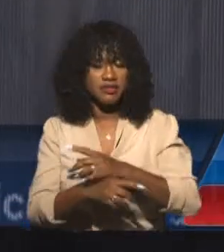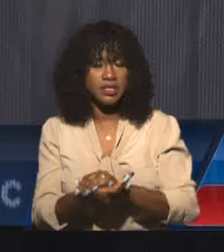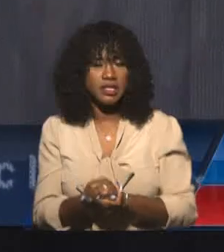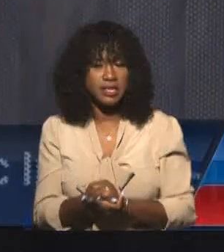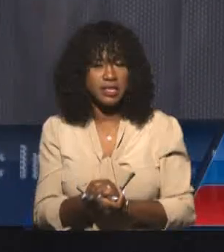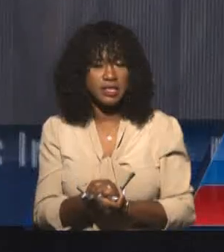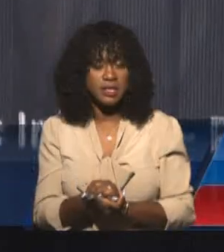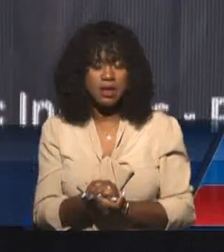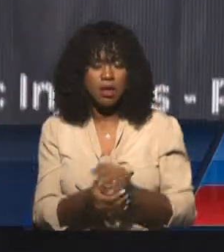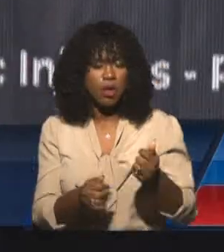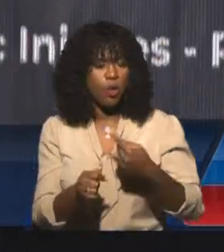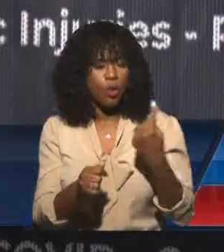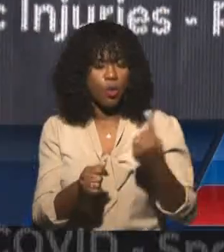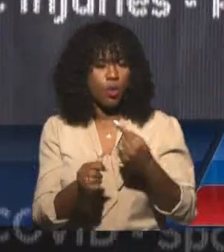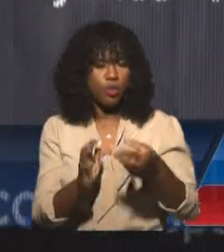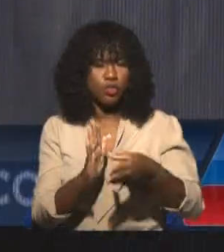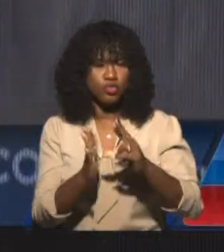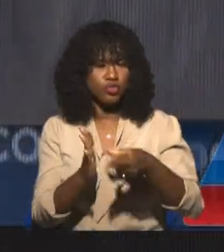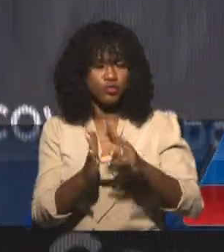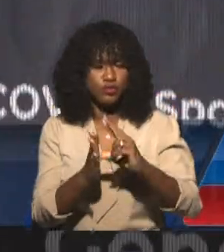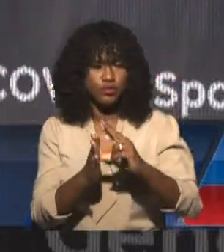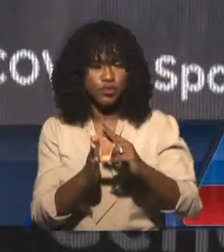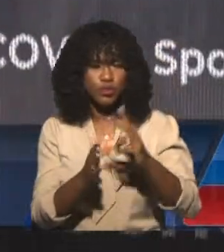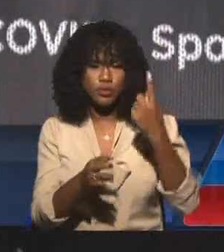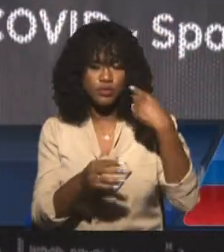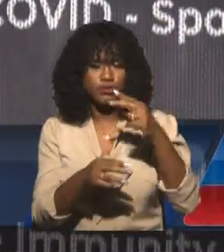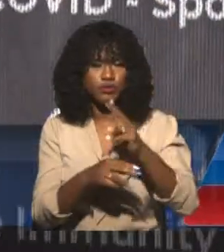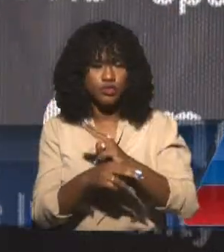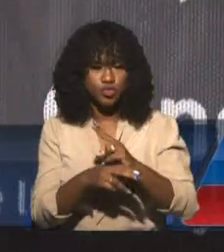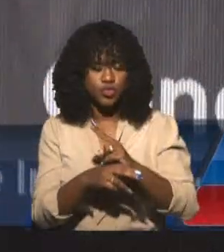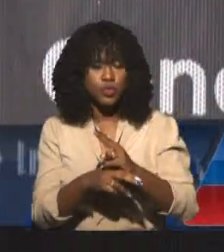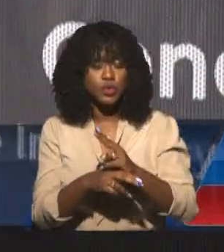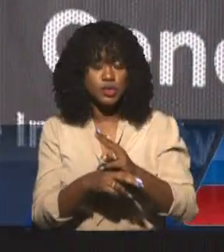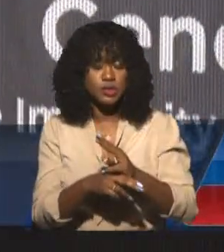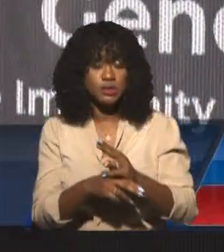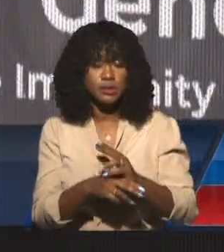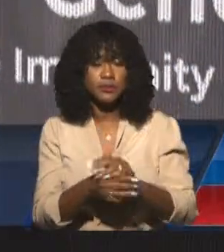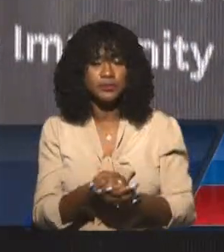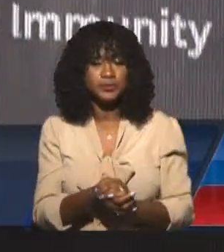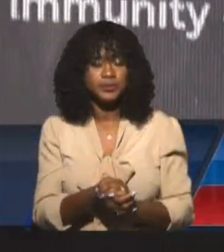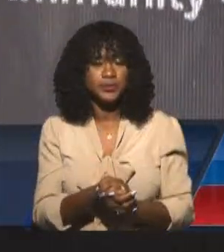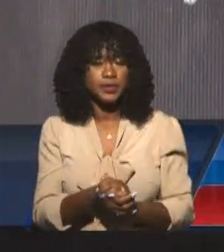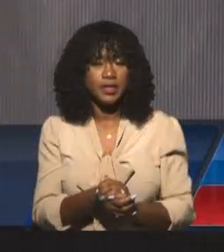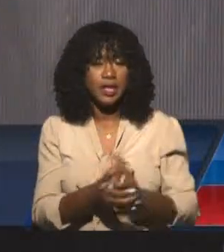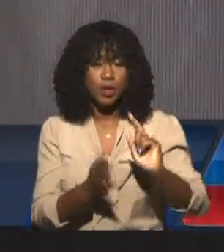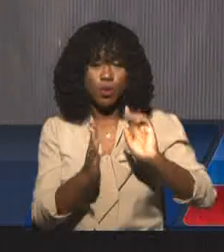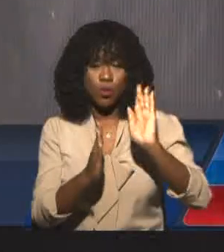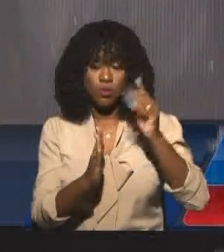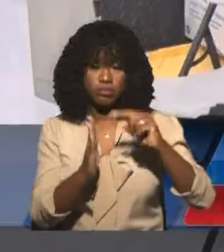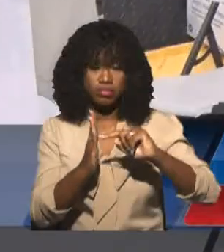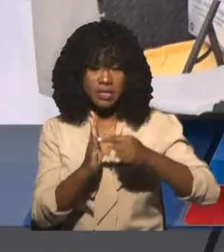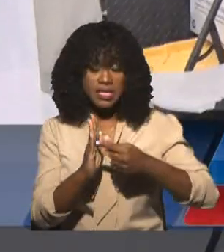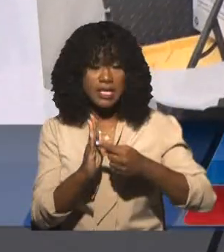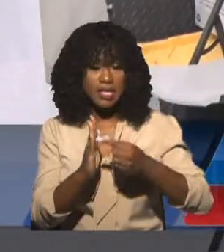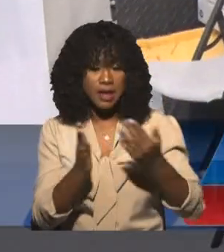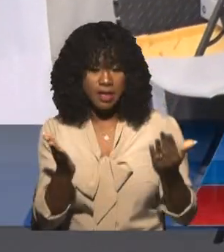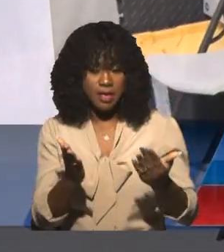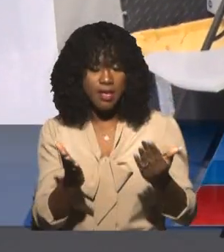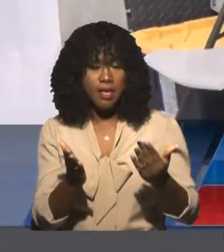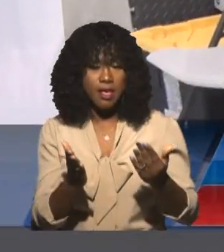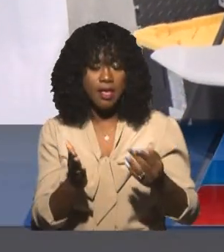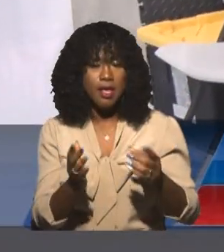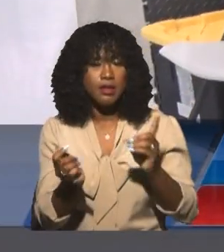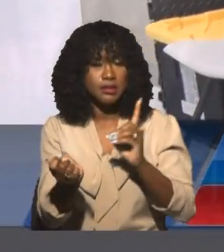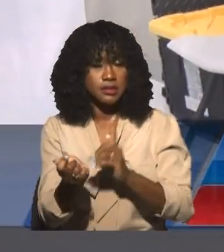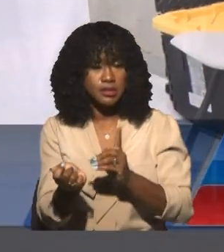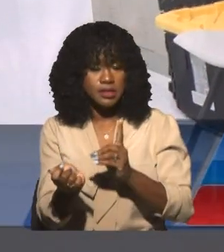reviewed globally for its wide-ranging use and will only gain popularity. And he said it is beginning to become noticed locally by both doctors